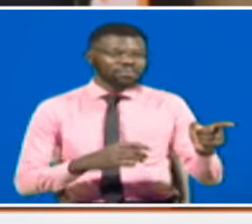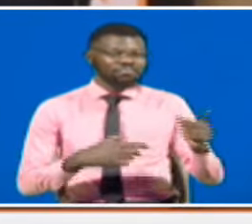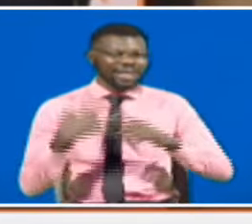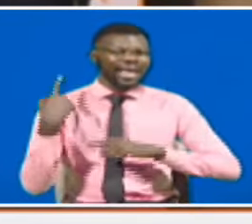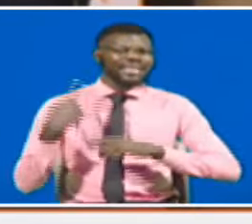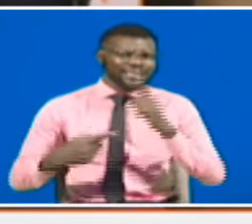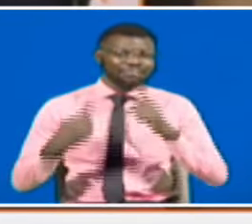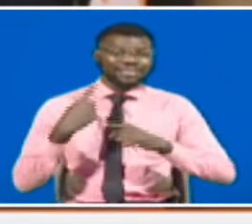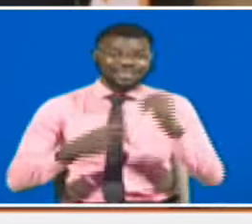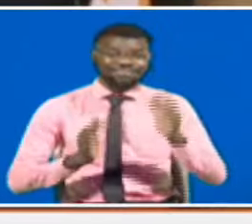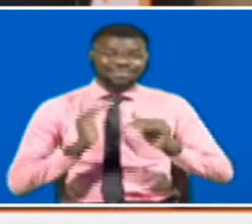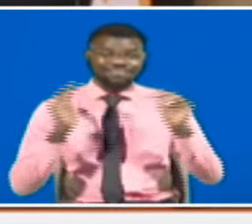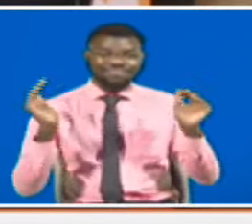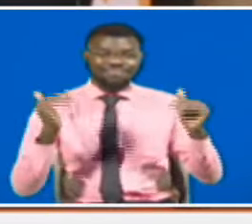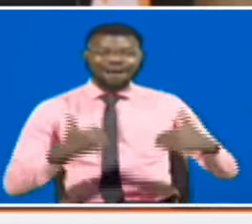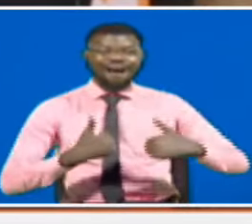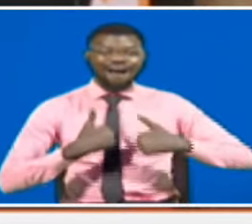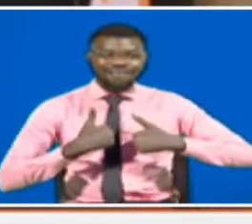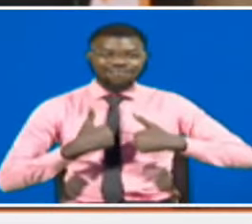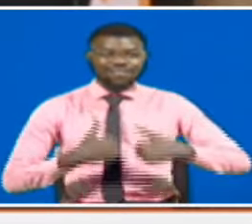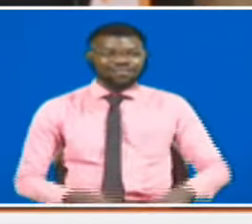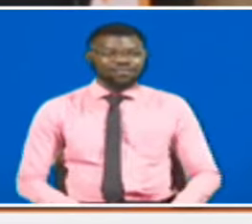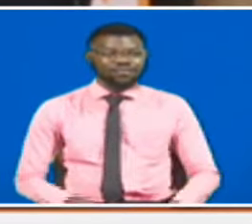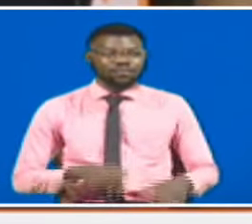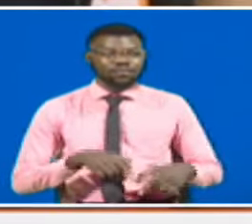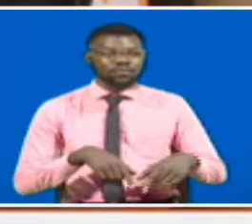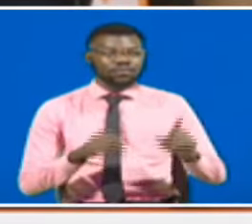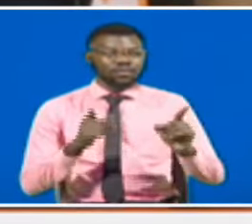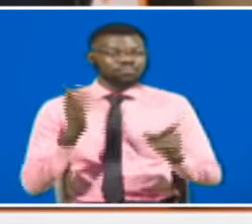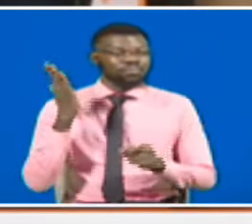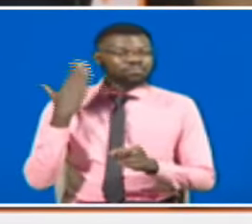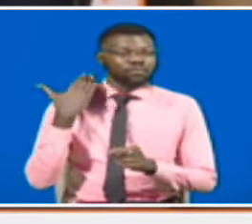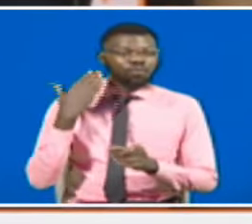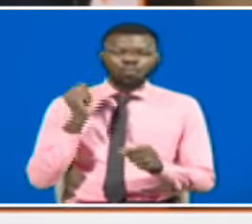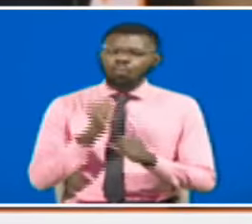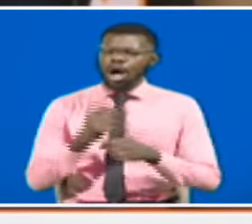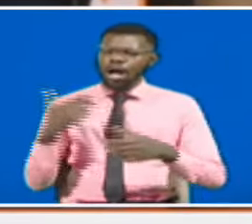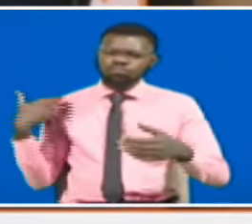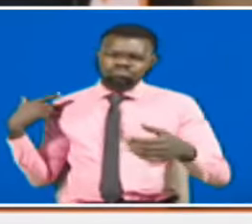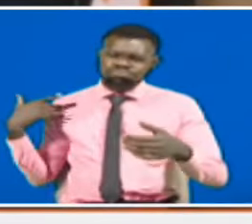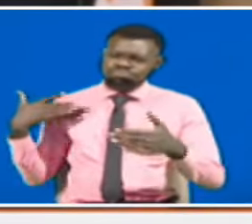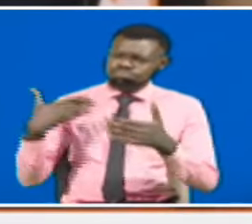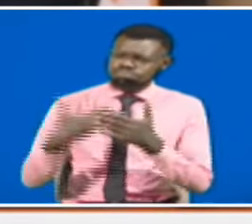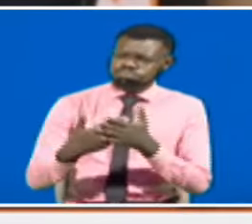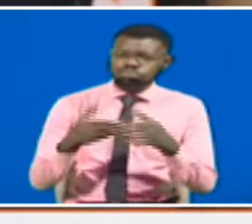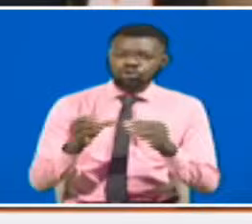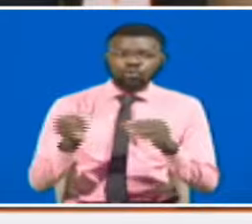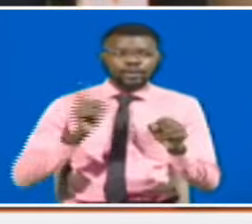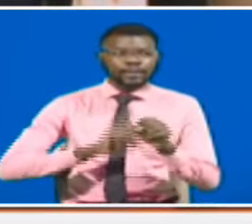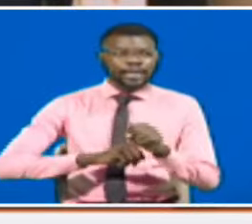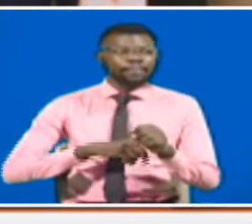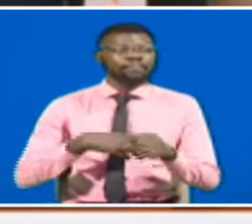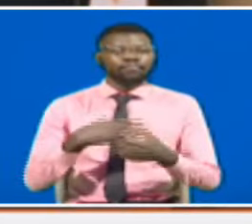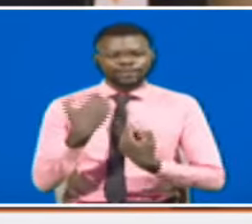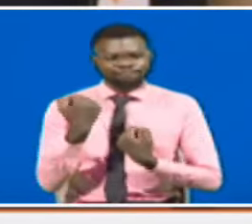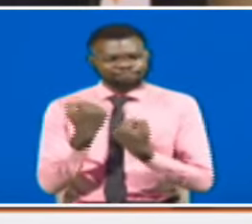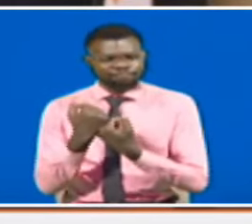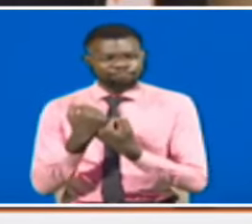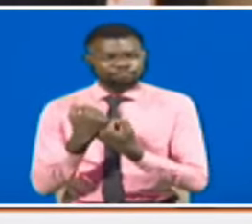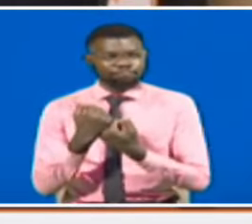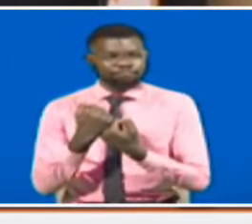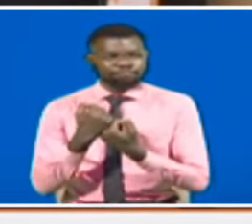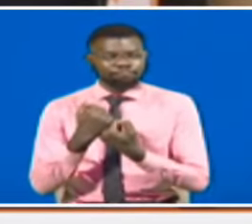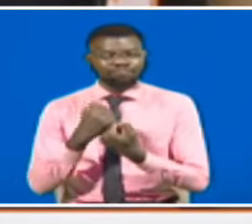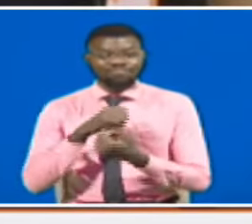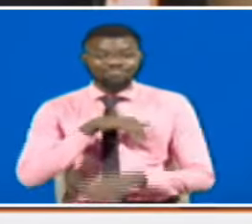experience, having served as a long-standing aide to the former Prime Minister, the Right Honorable Raila